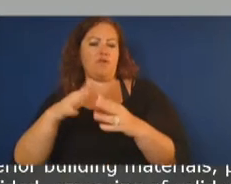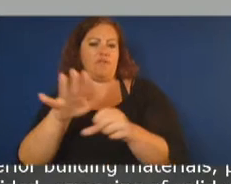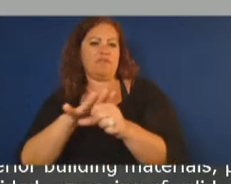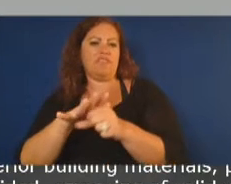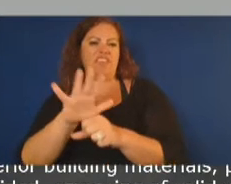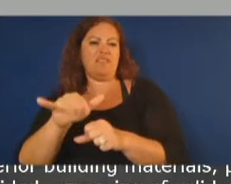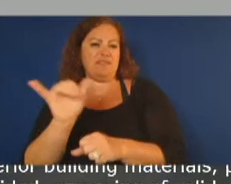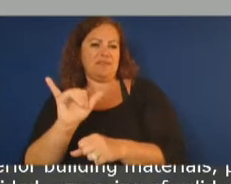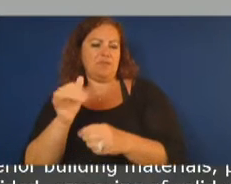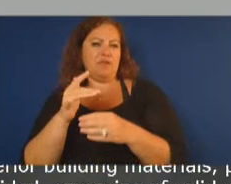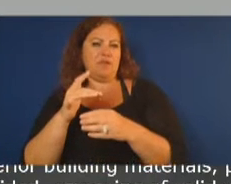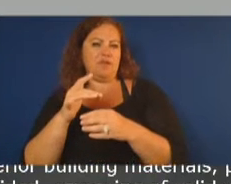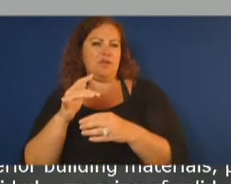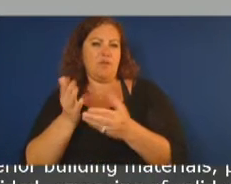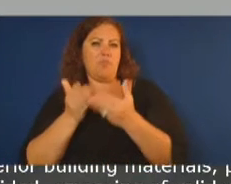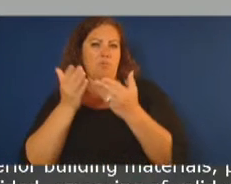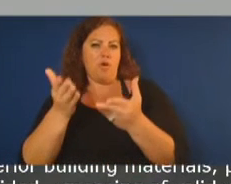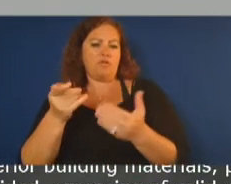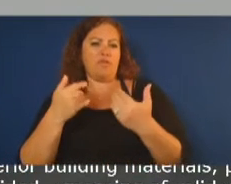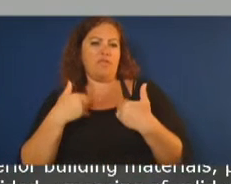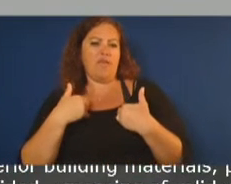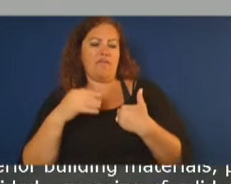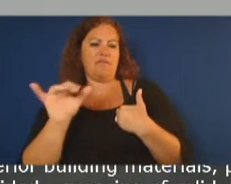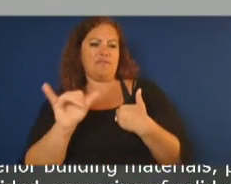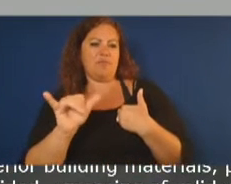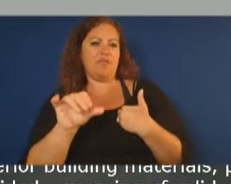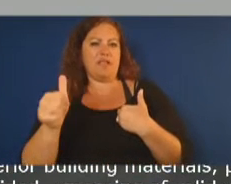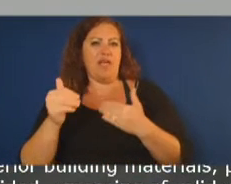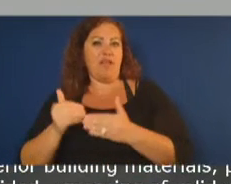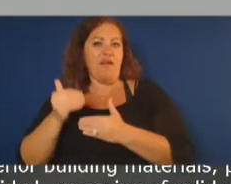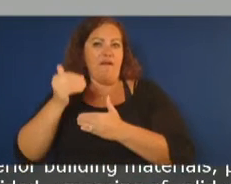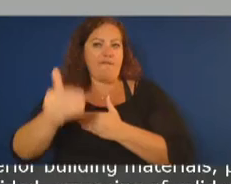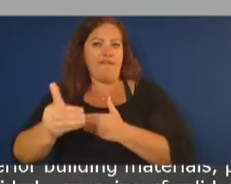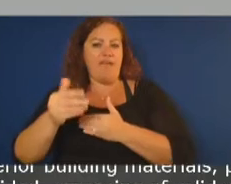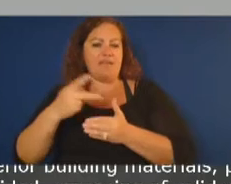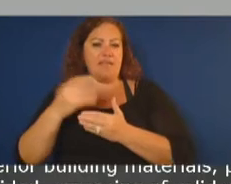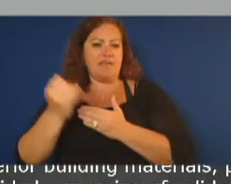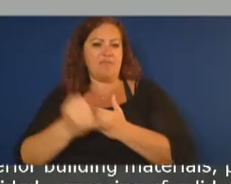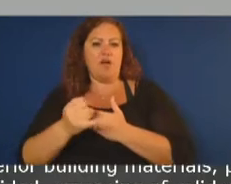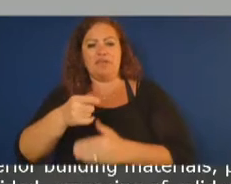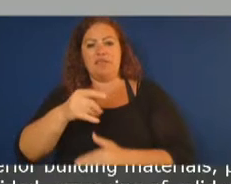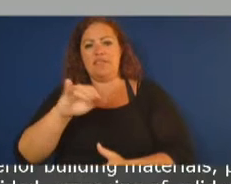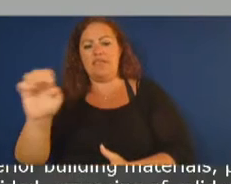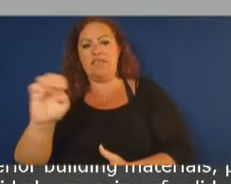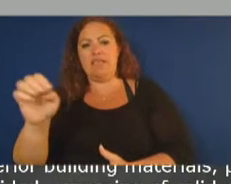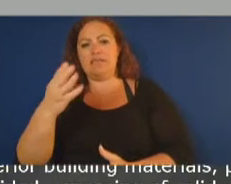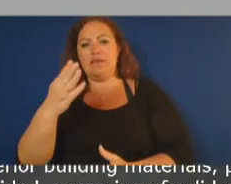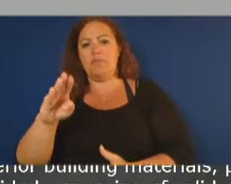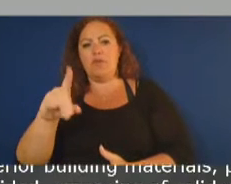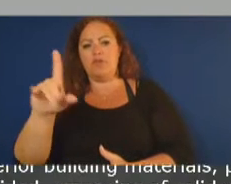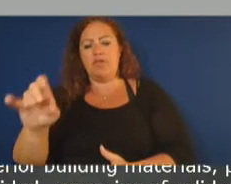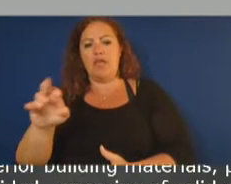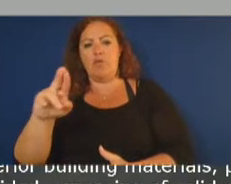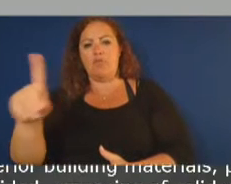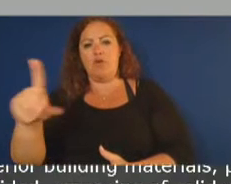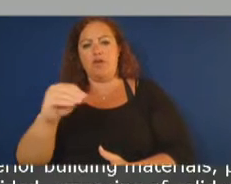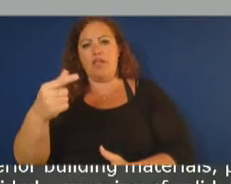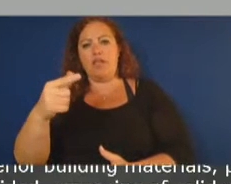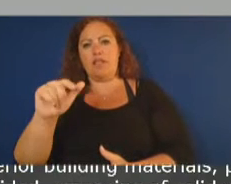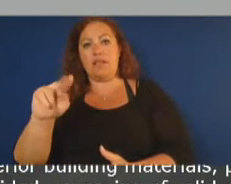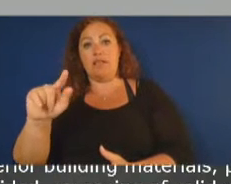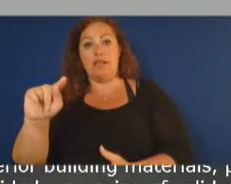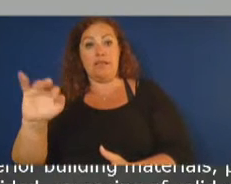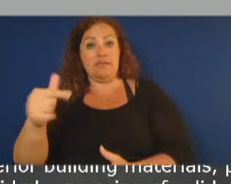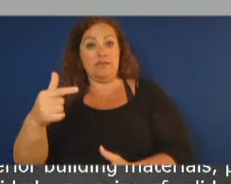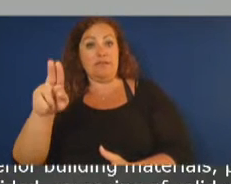with this is uh somewhat of another phase of the project there just to the east there off blue Dale Road and Glen fatigue um again